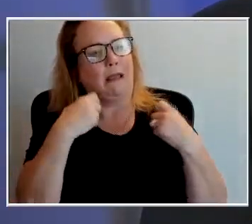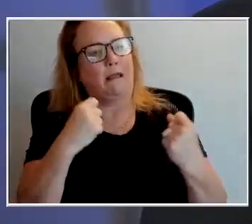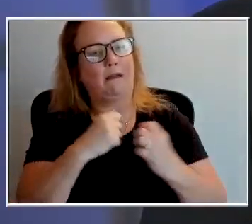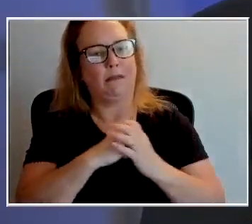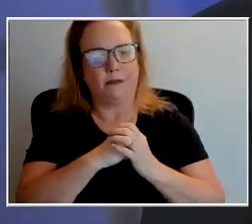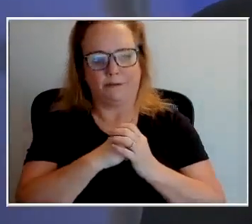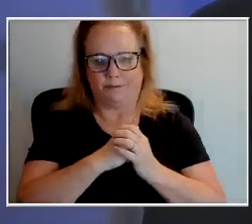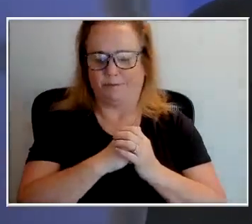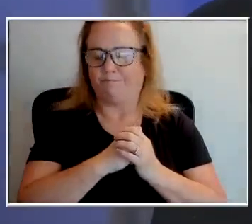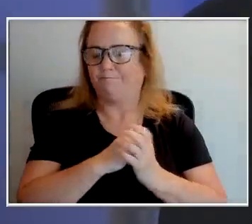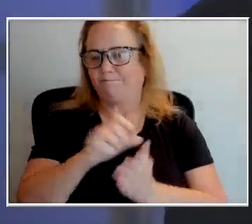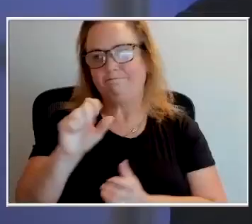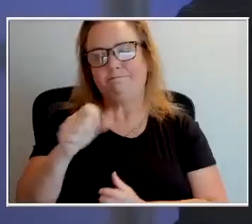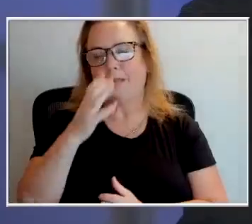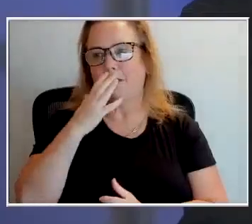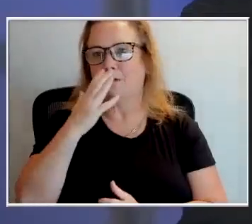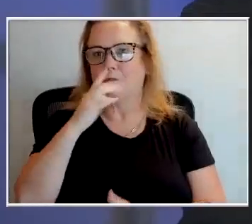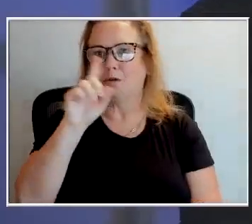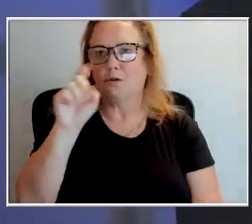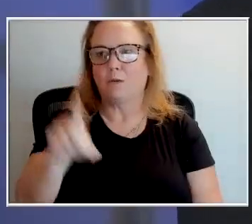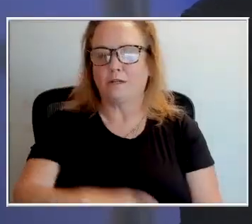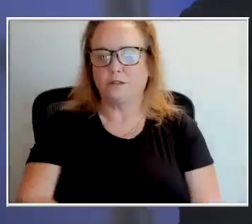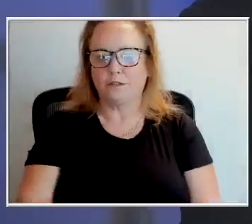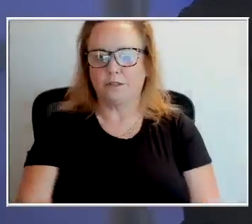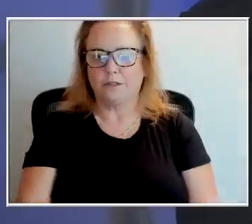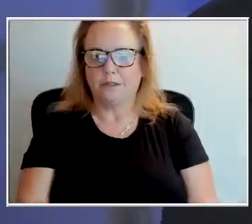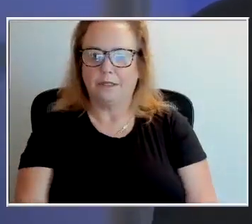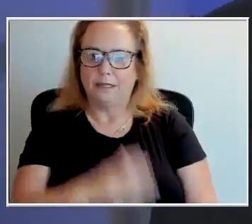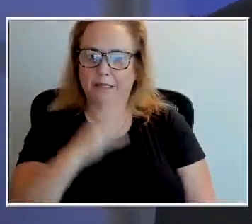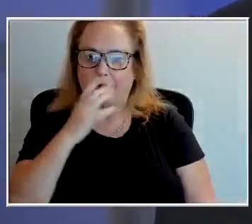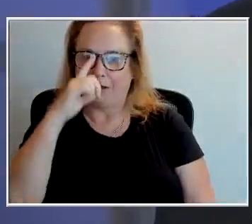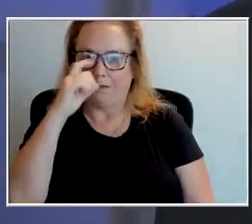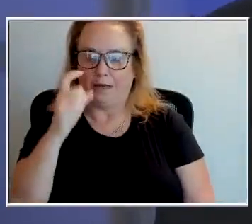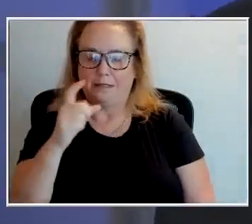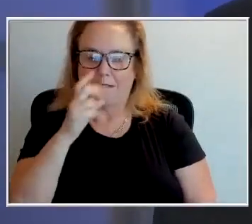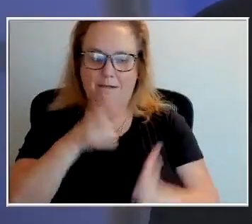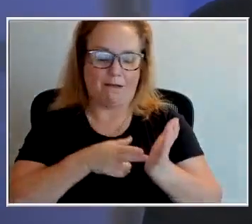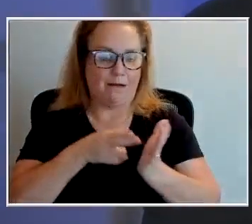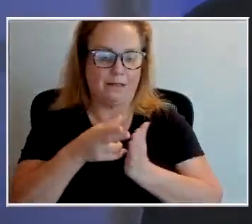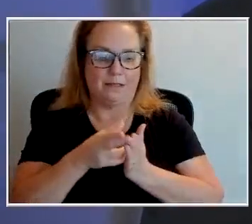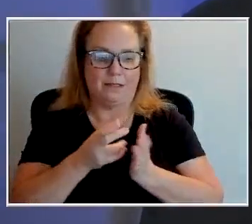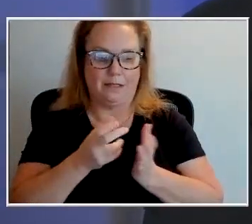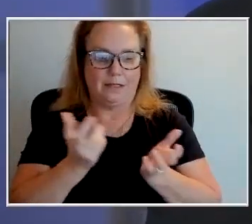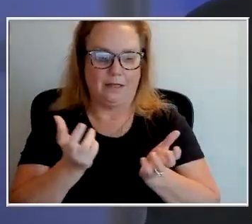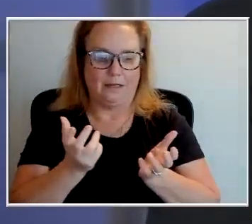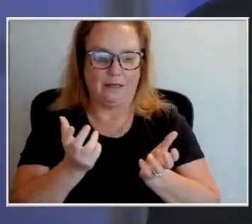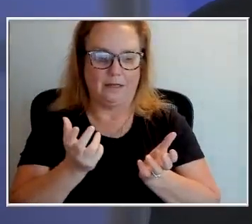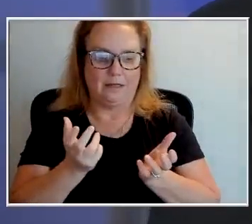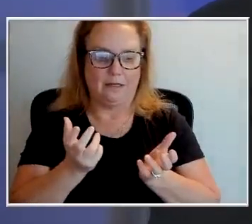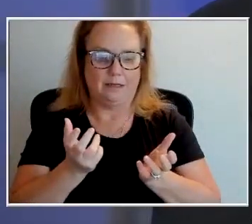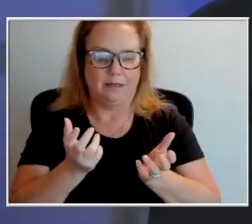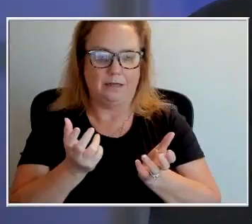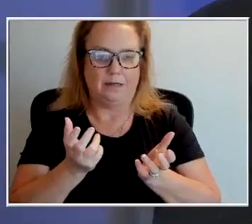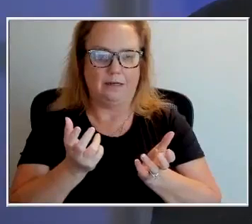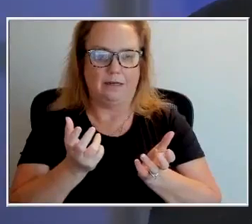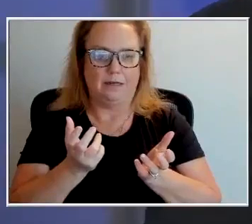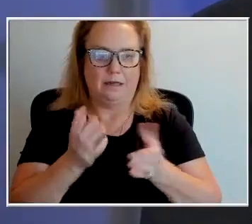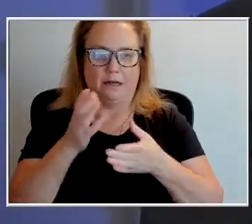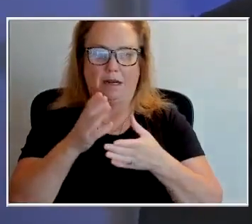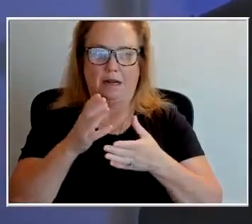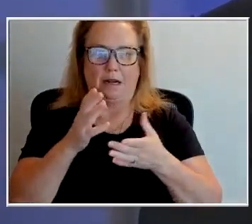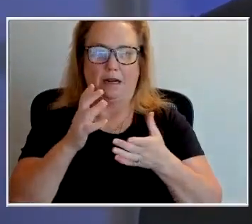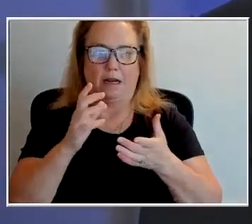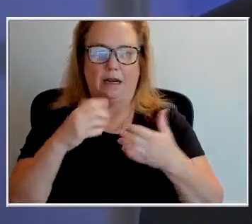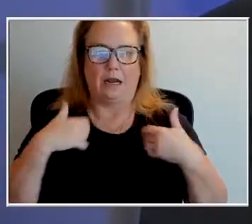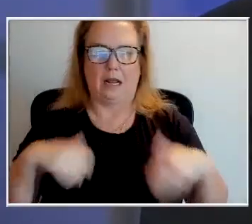question, and thank you, because honestly, I just completely, totally gave up